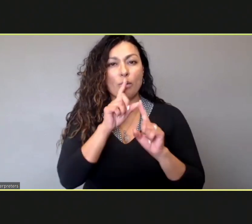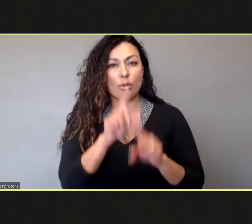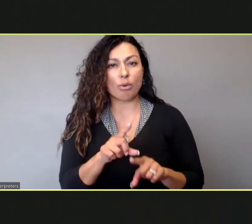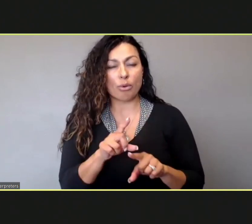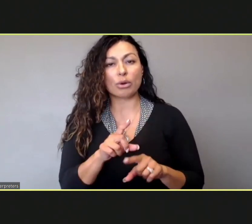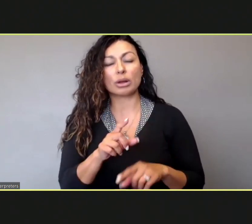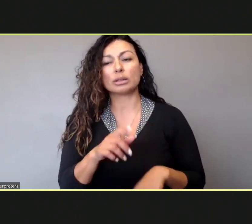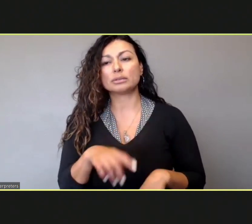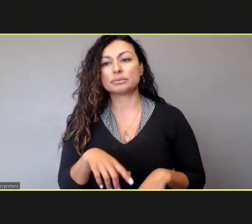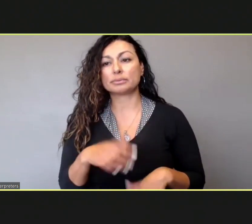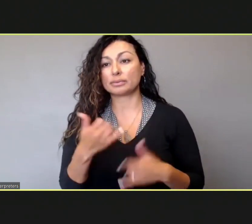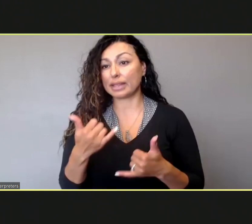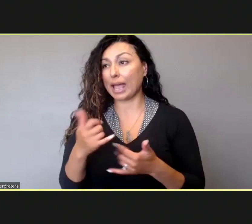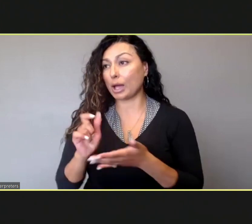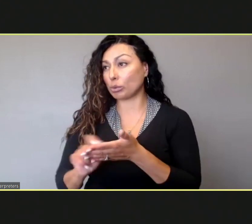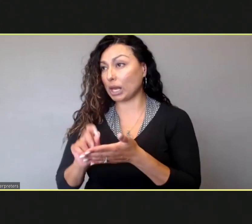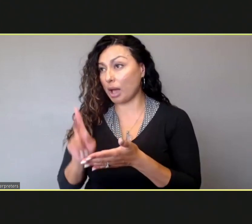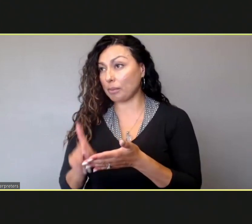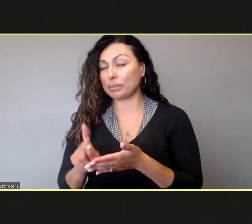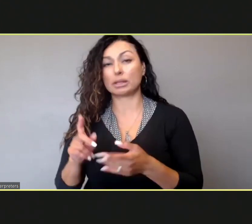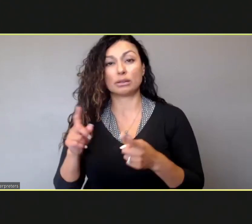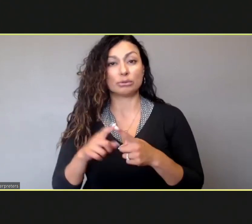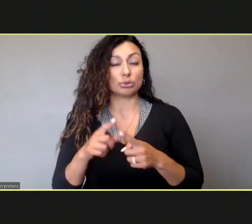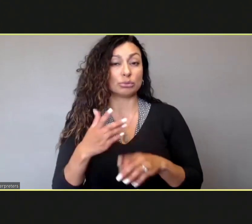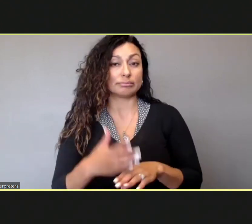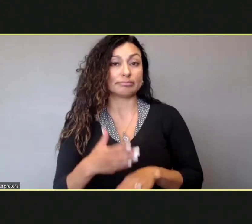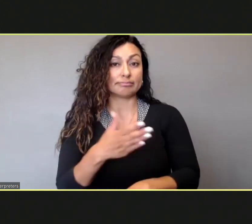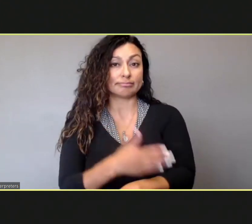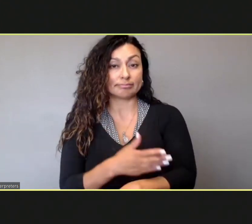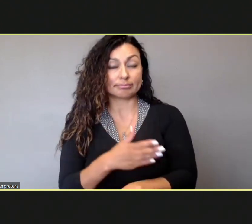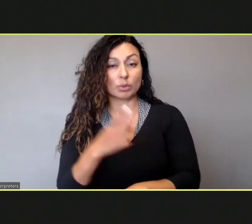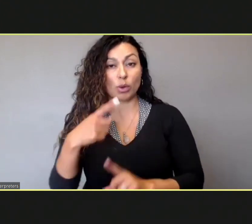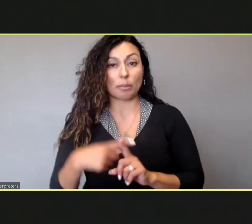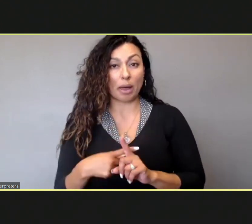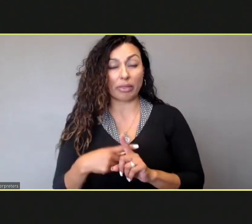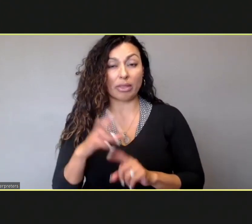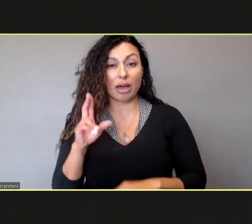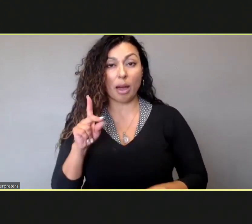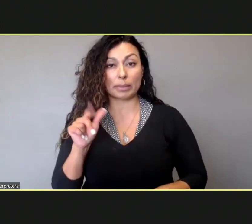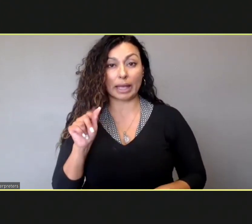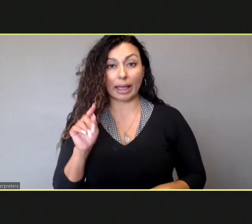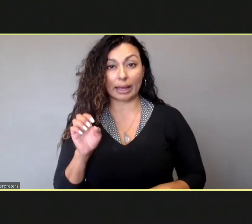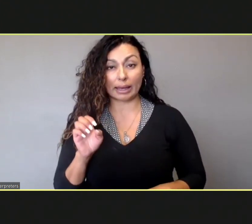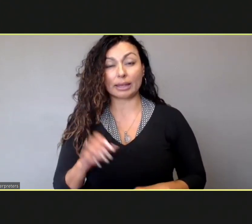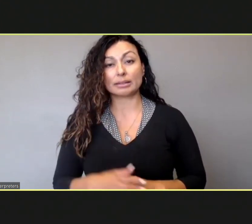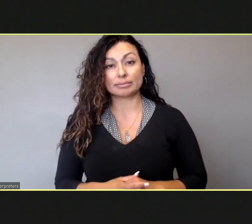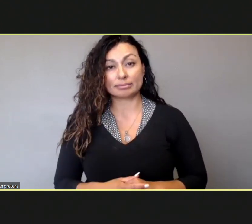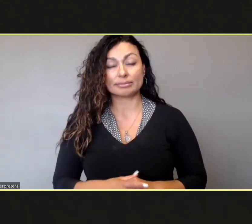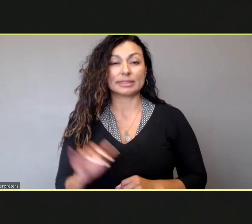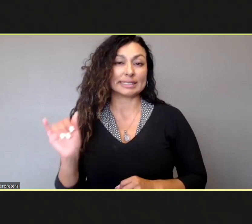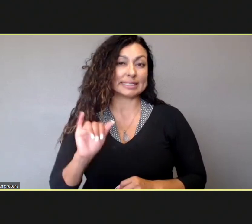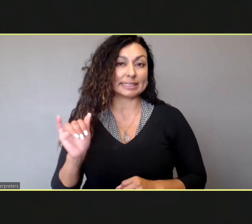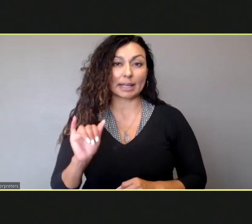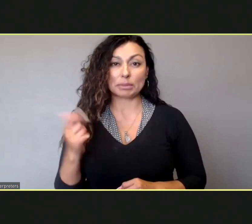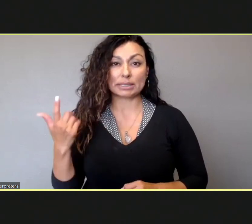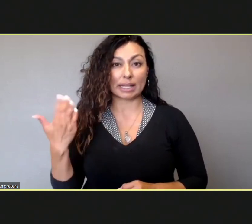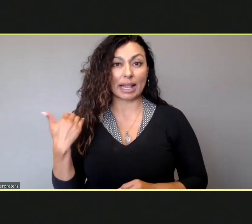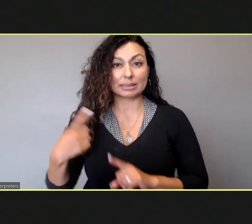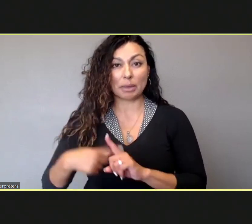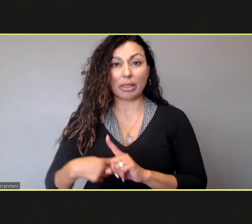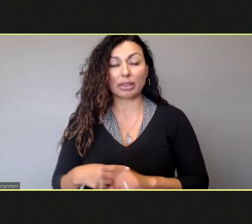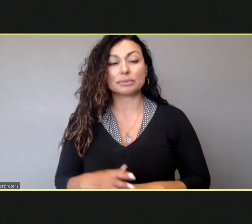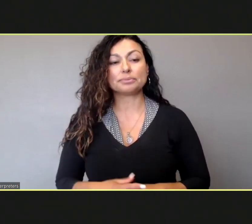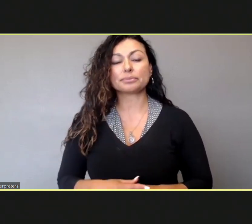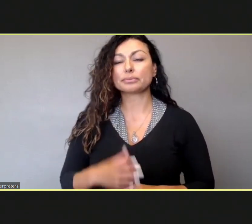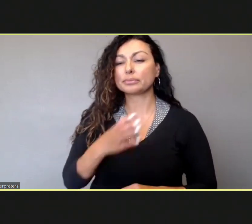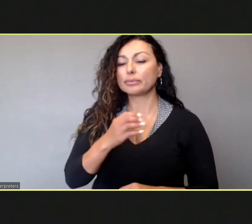up now to be just a 1 month update to the one last month. And then real quickly, if you